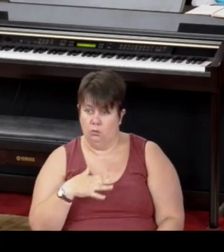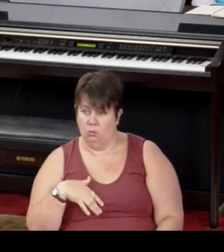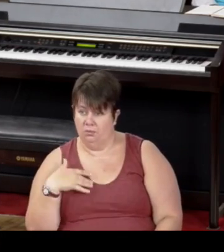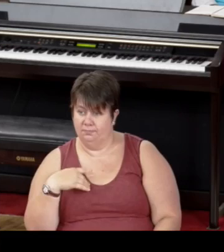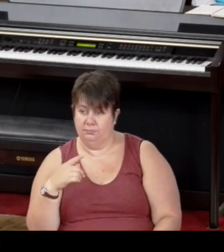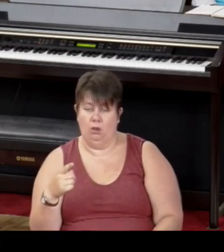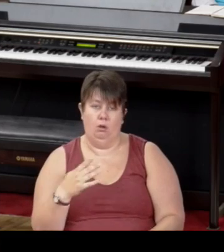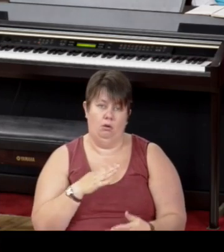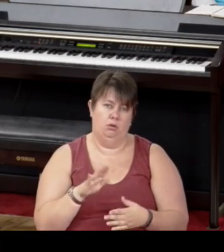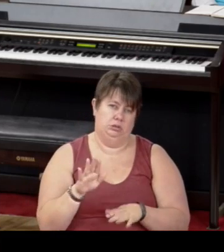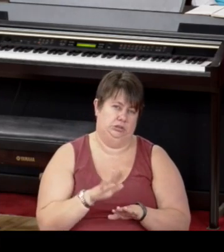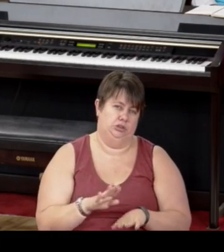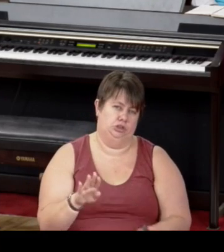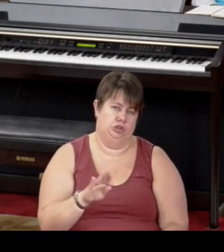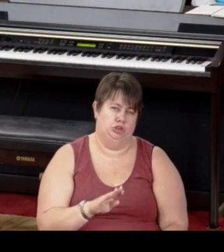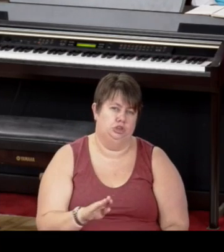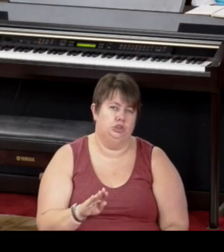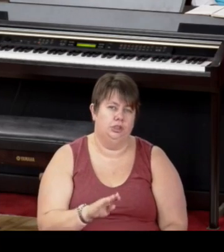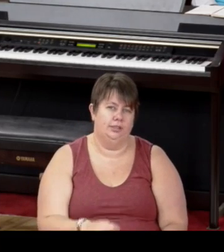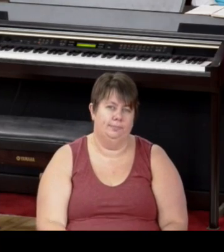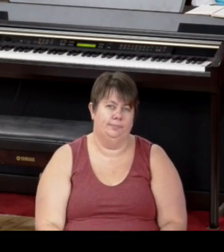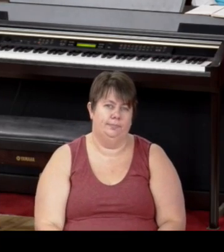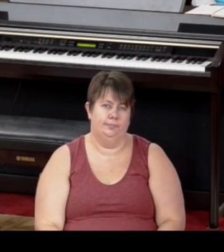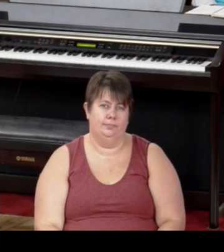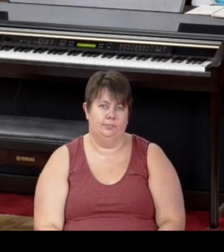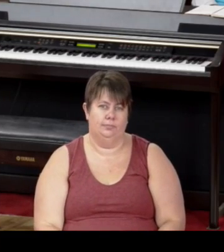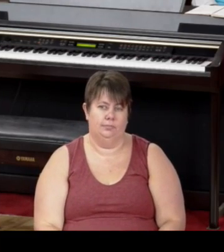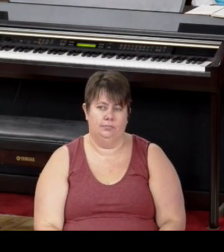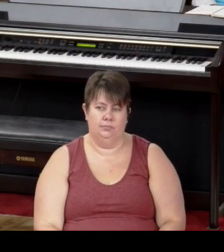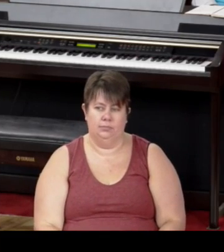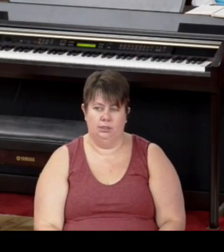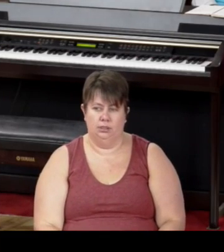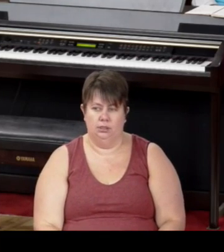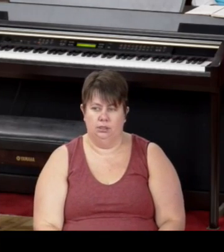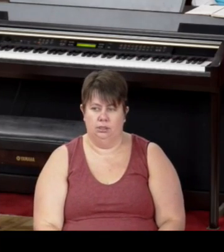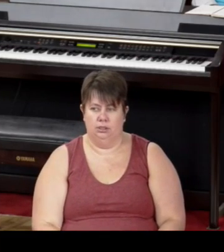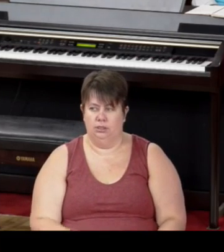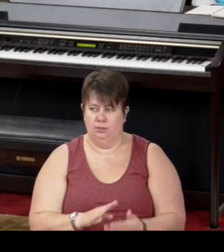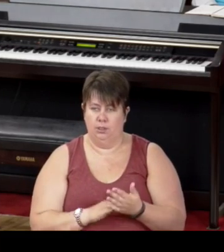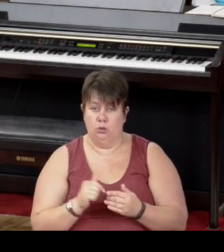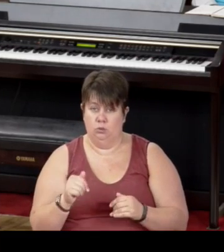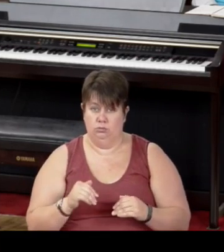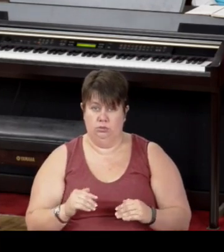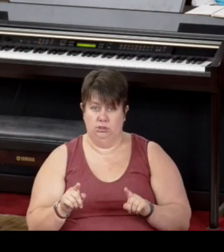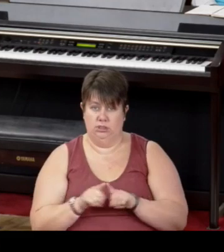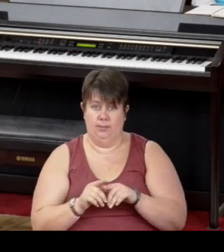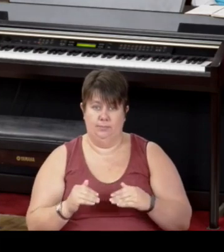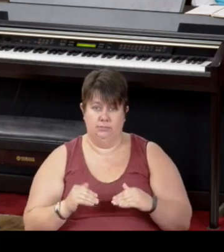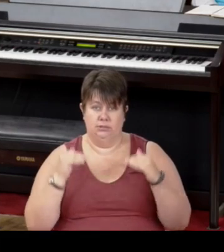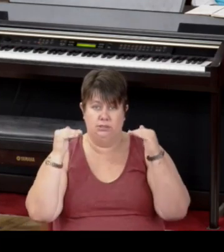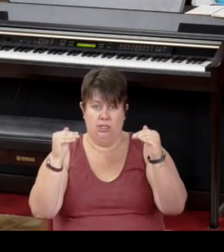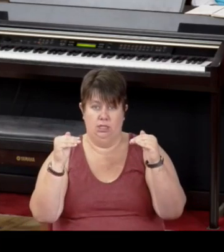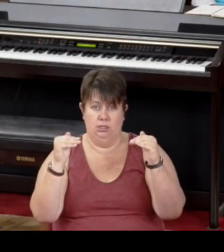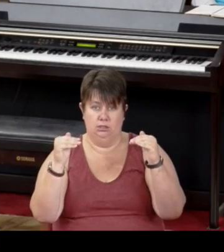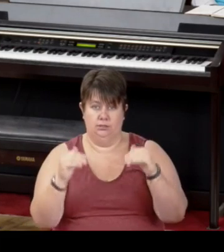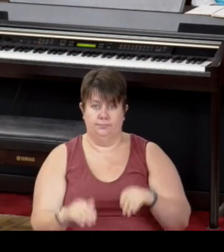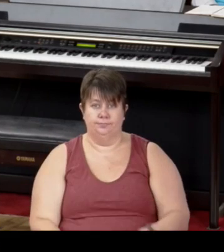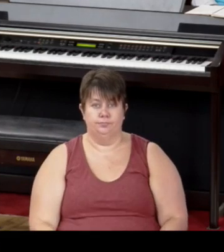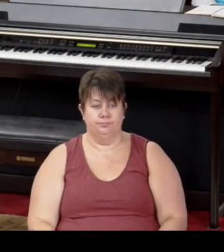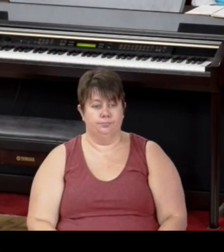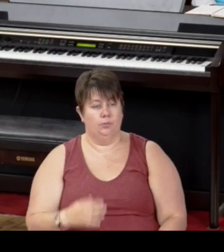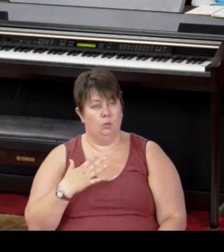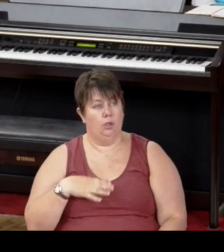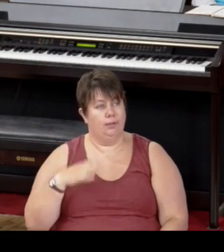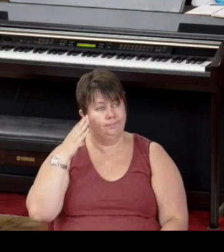or because I'm giving you a pre-warning that this may not be up to the usual standard, but simply to let you know that, you know,